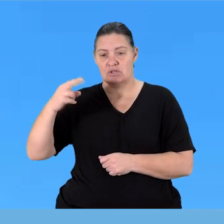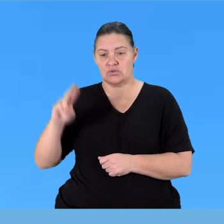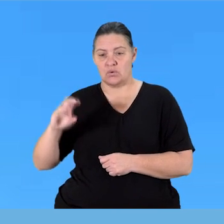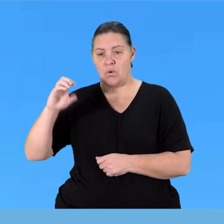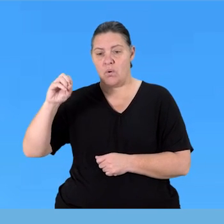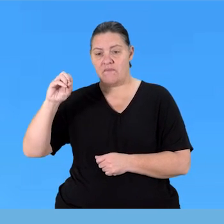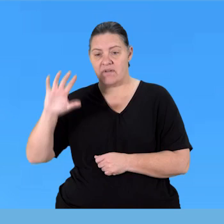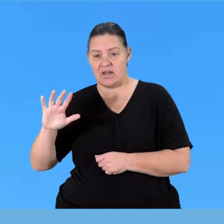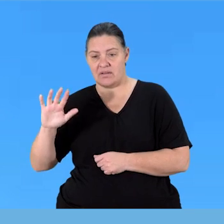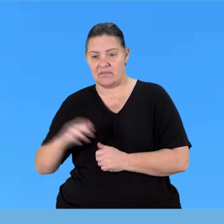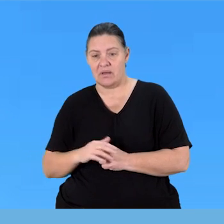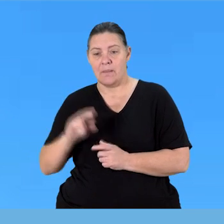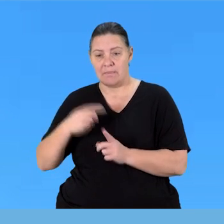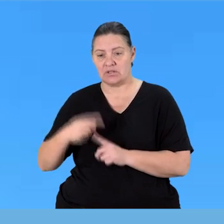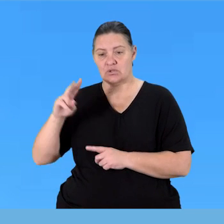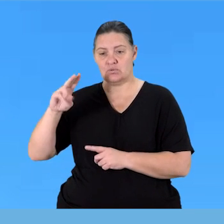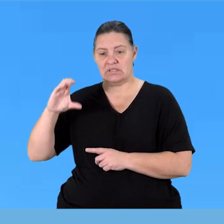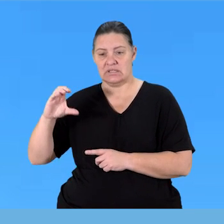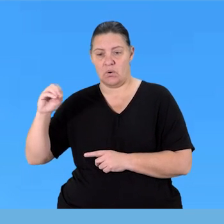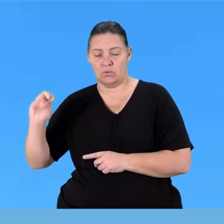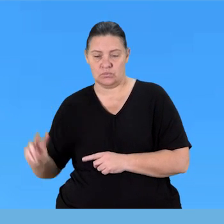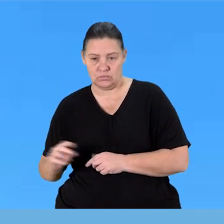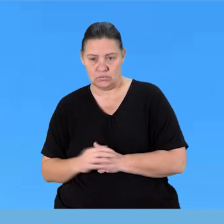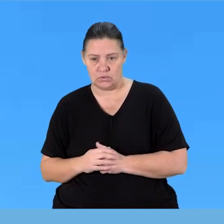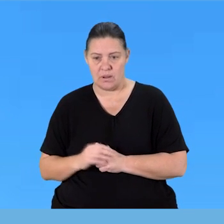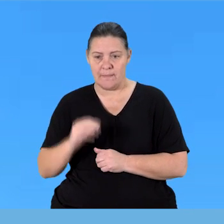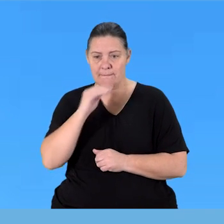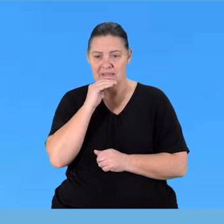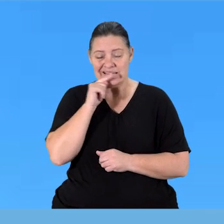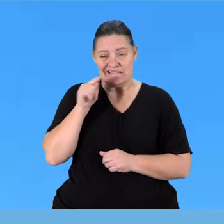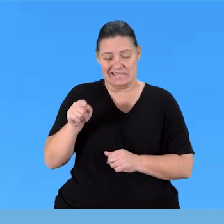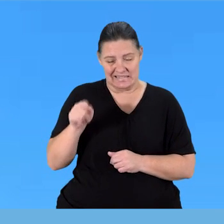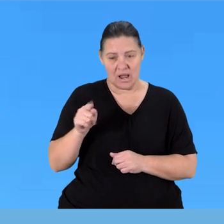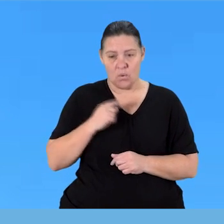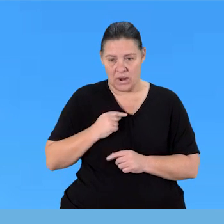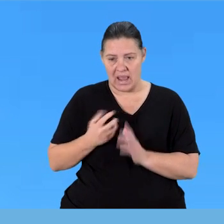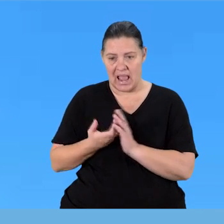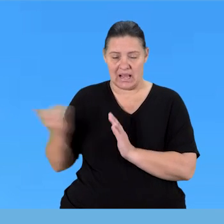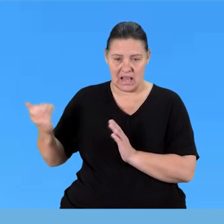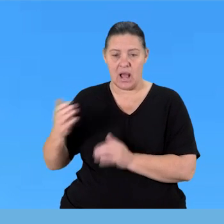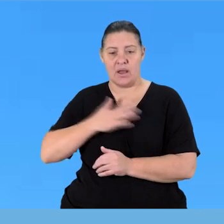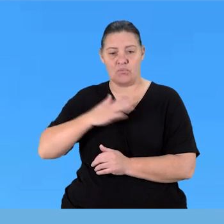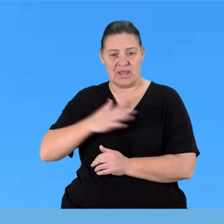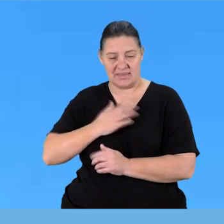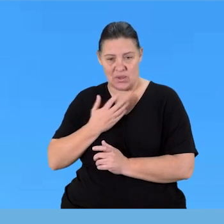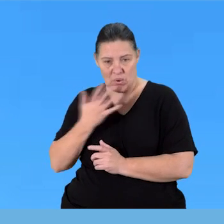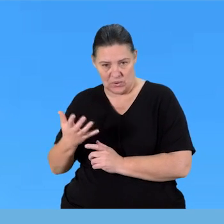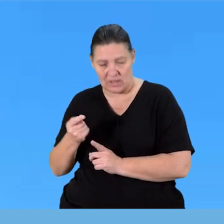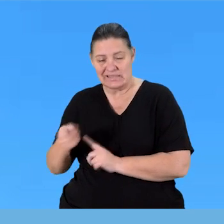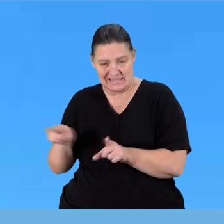2C2H5OH plus the 2CO2. So this, remember that this is the carbon dioxide that we are excreting when we